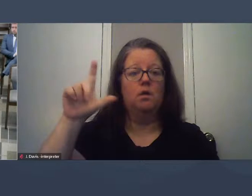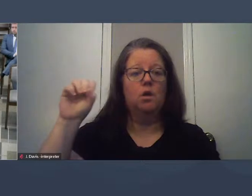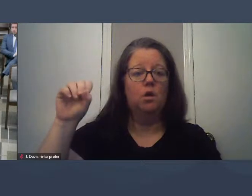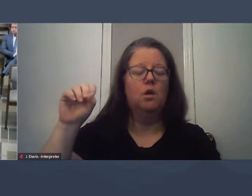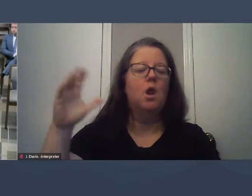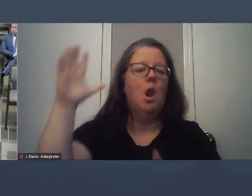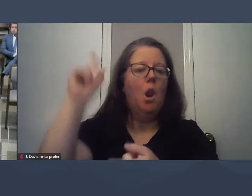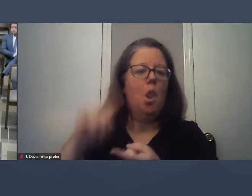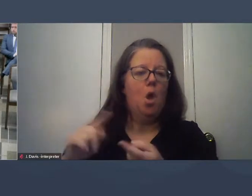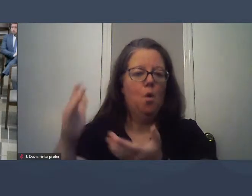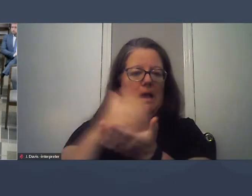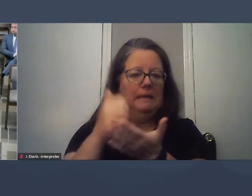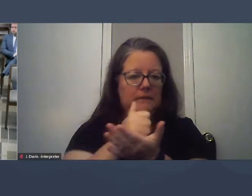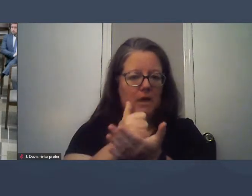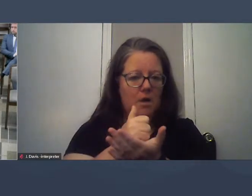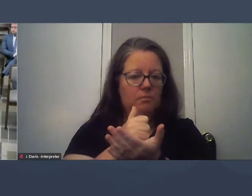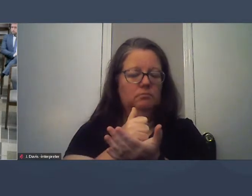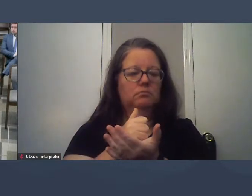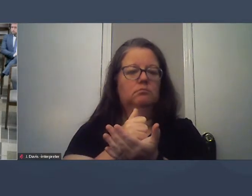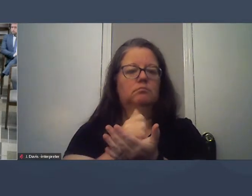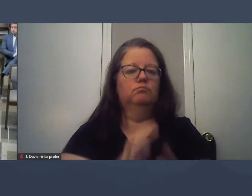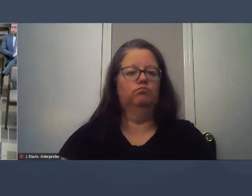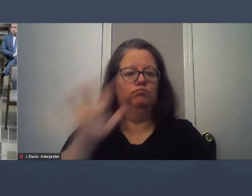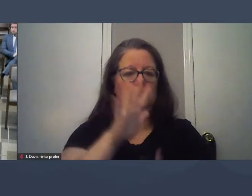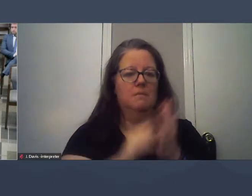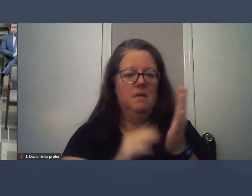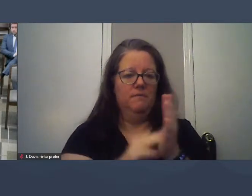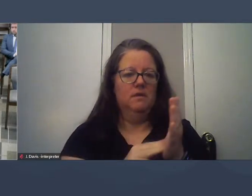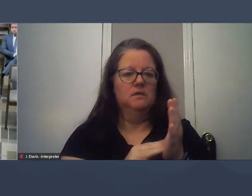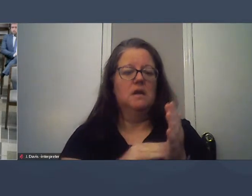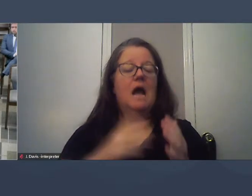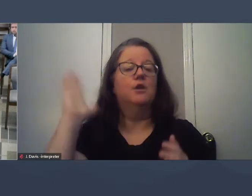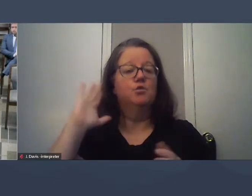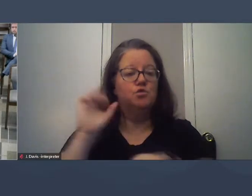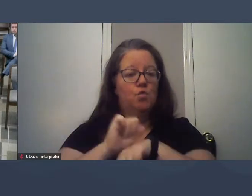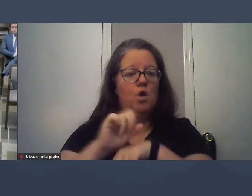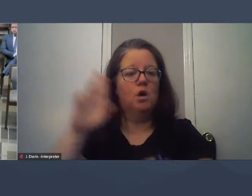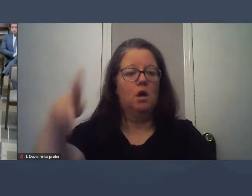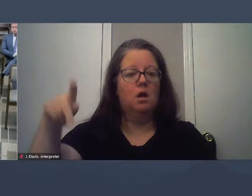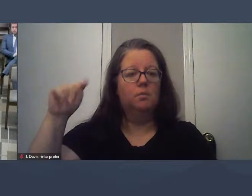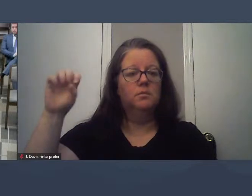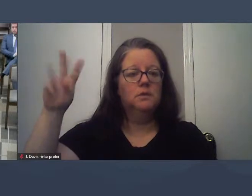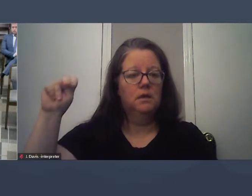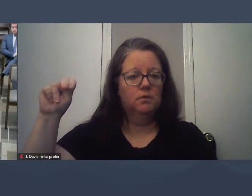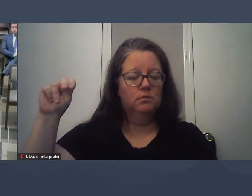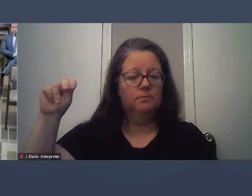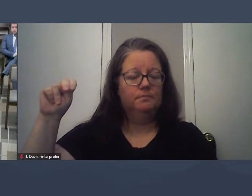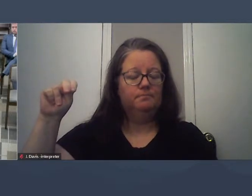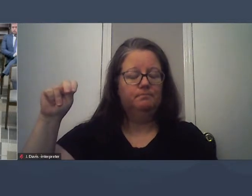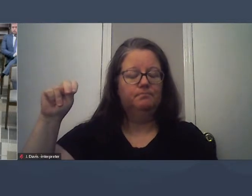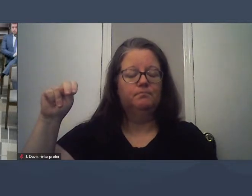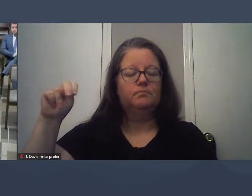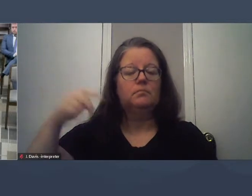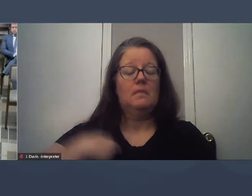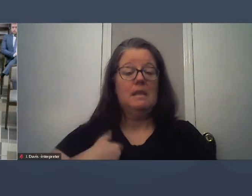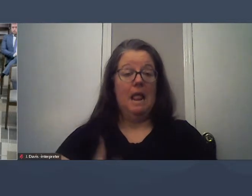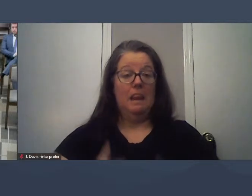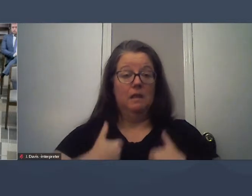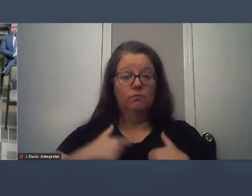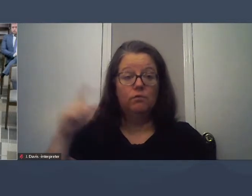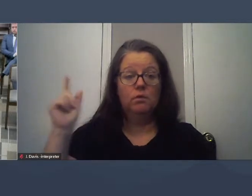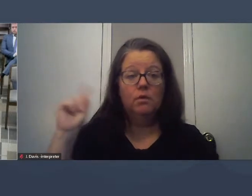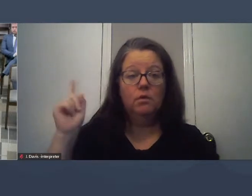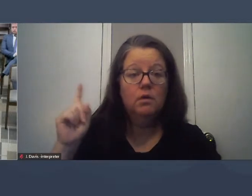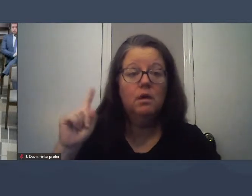citizens all across the city. But prior to that, I worked in Uptown. And I live in a